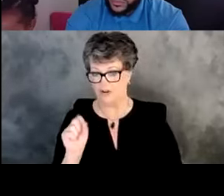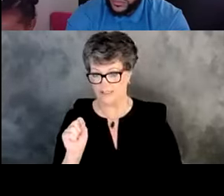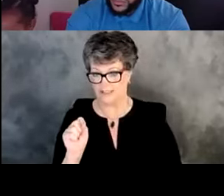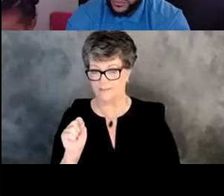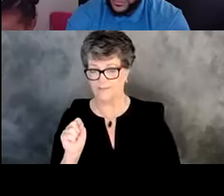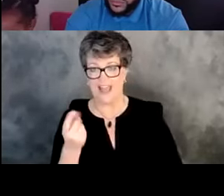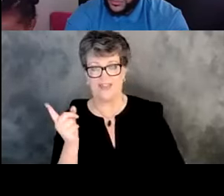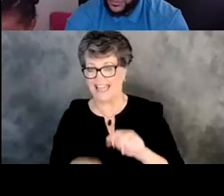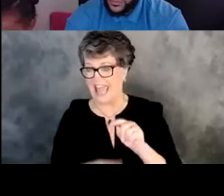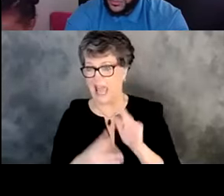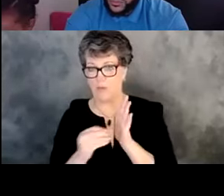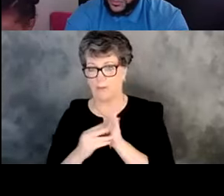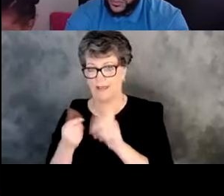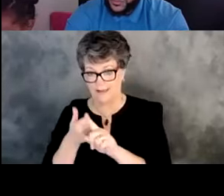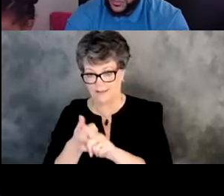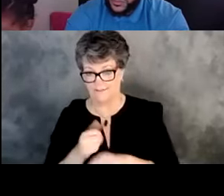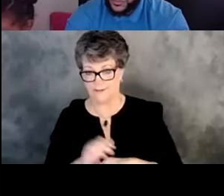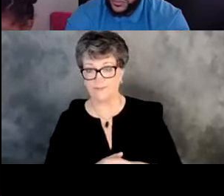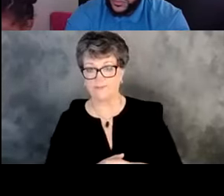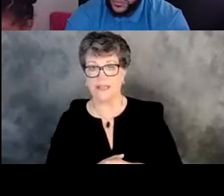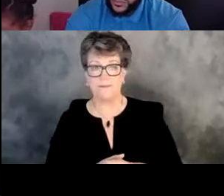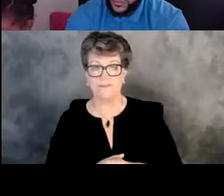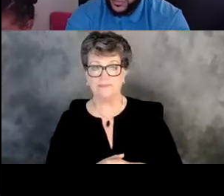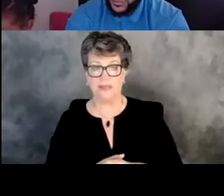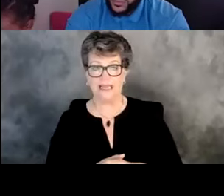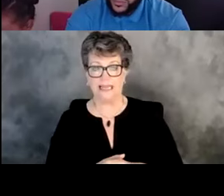can't replicate. So it's almost,